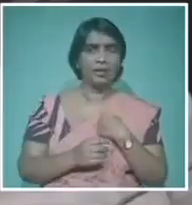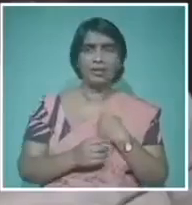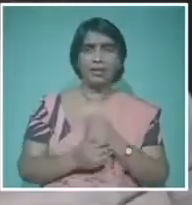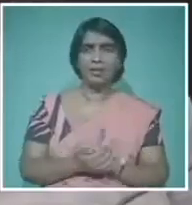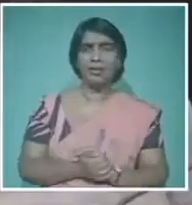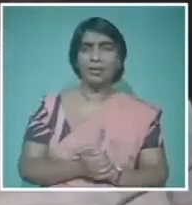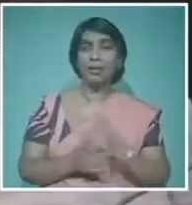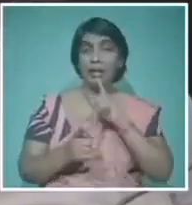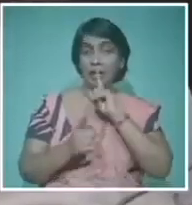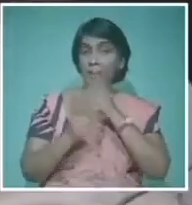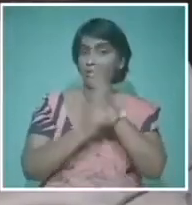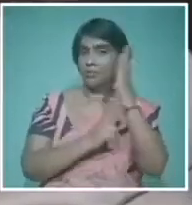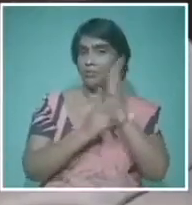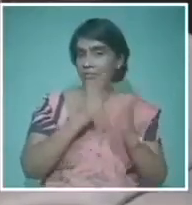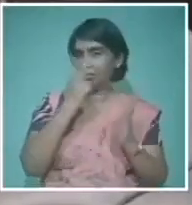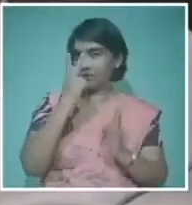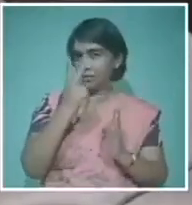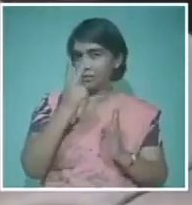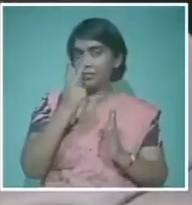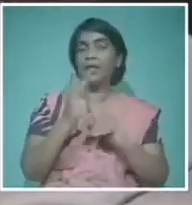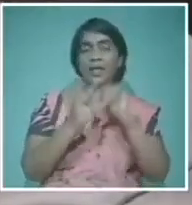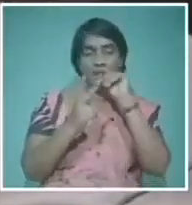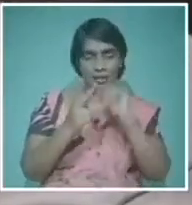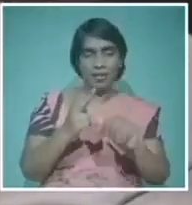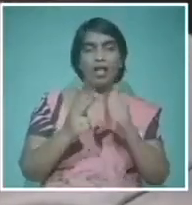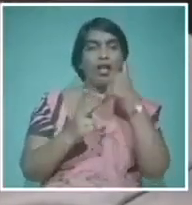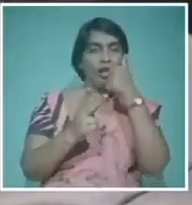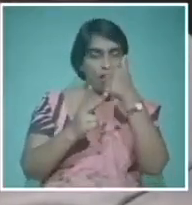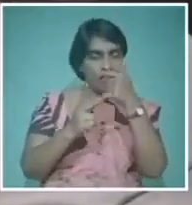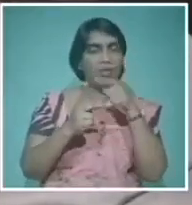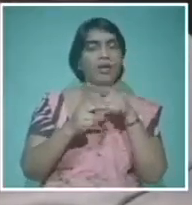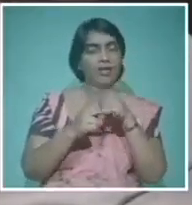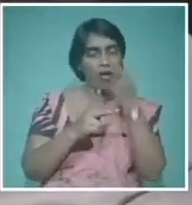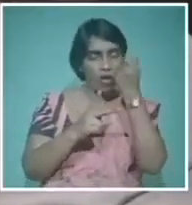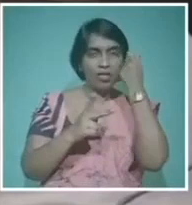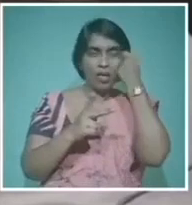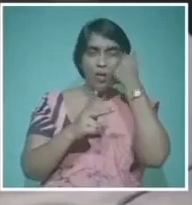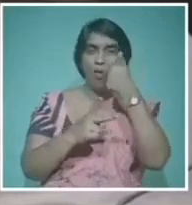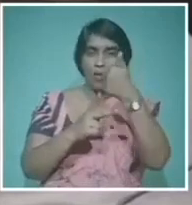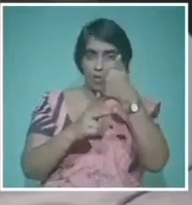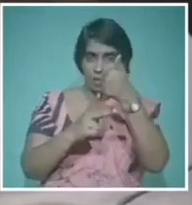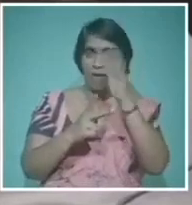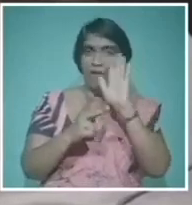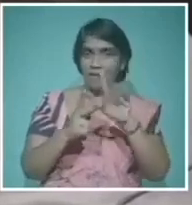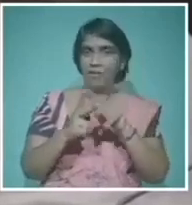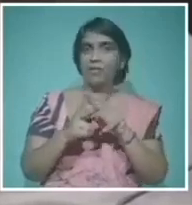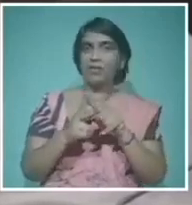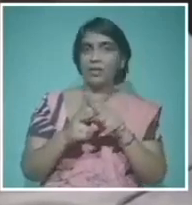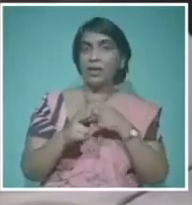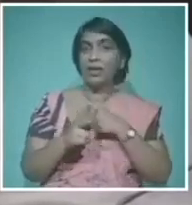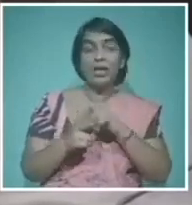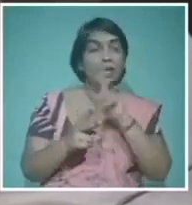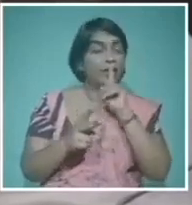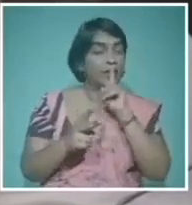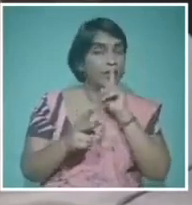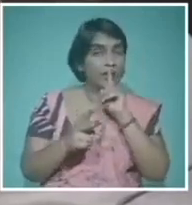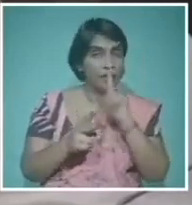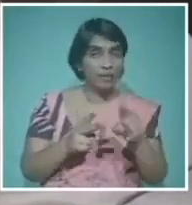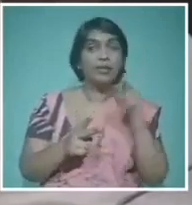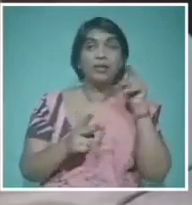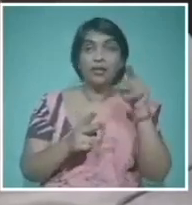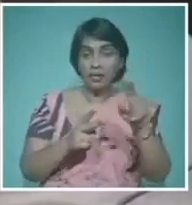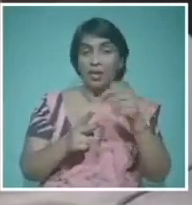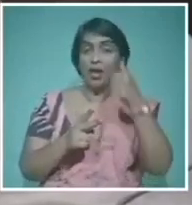oversighted, there was good reform. I said that. Right, I said that. I said it has good reforms. But what